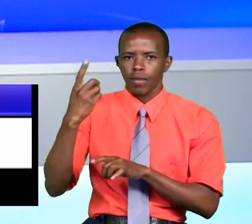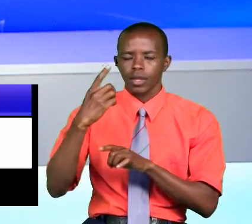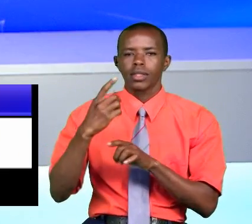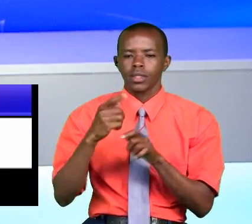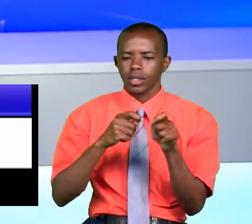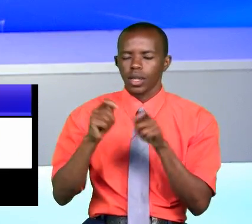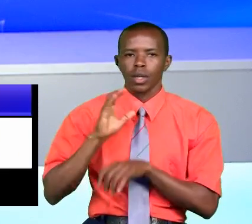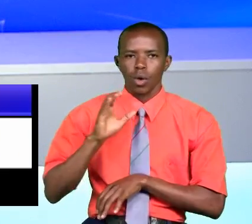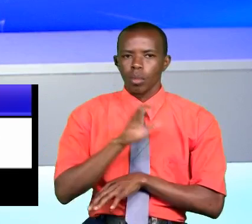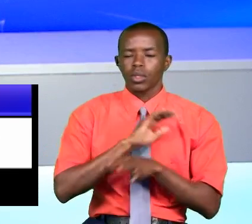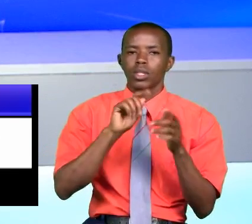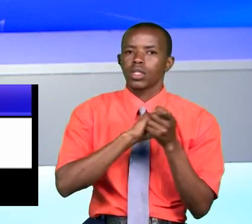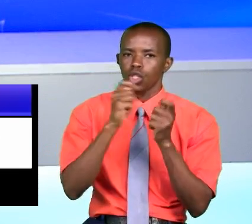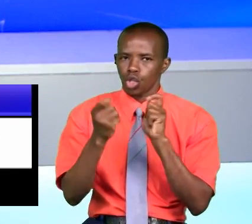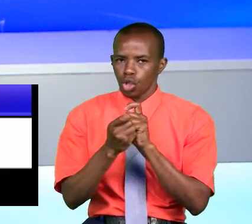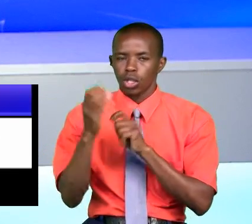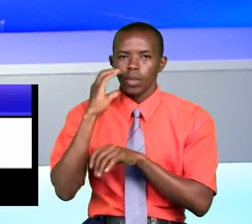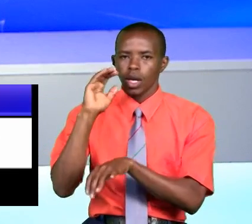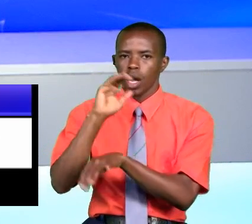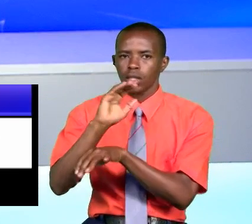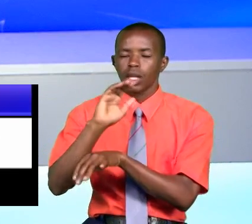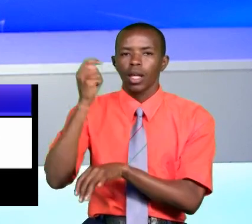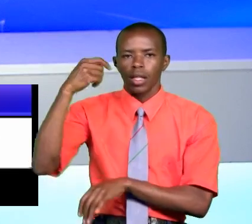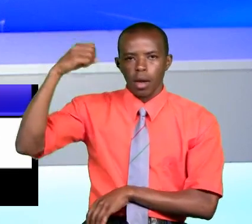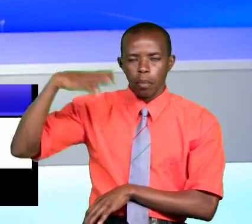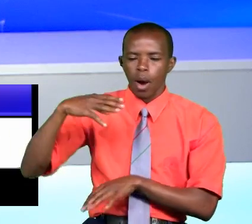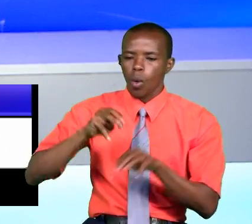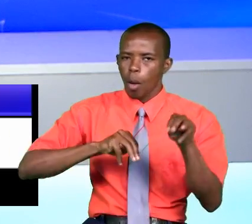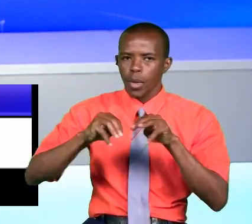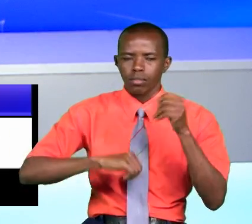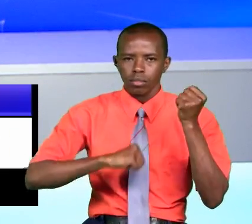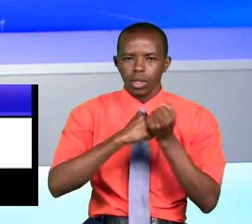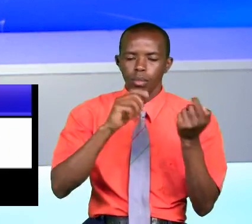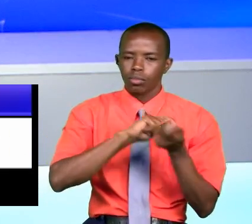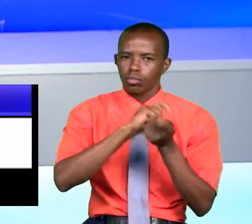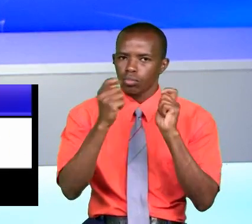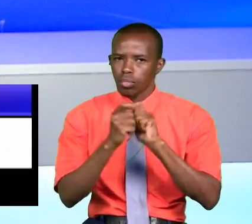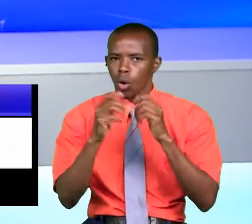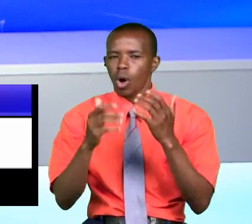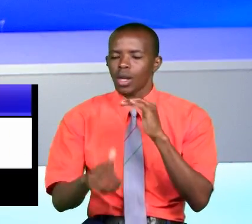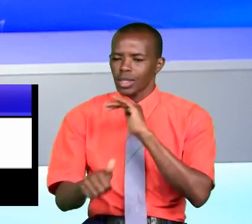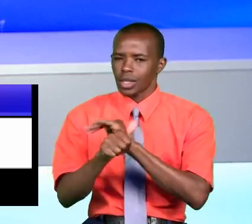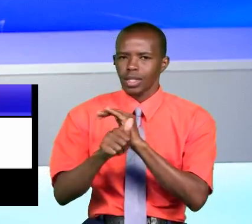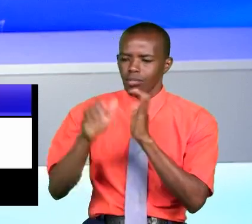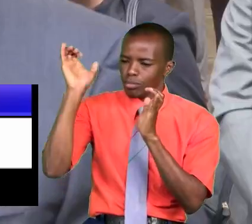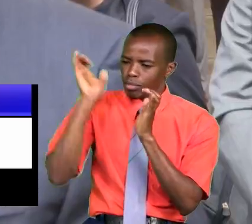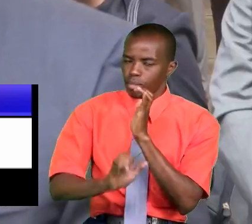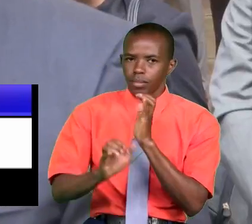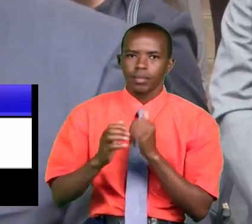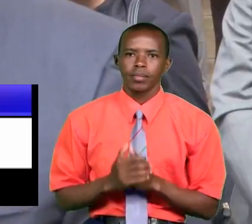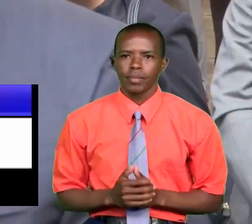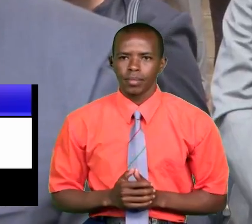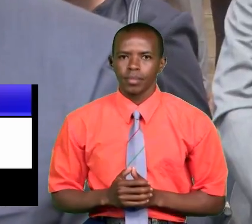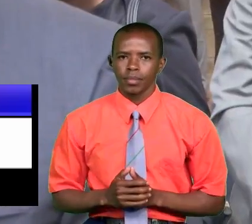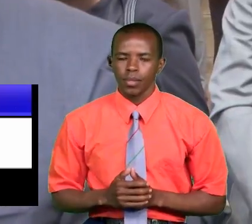steering committee on the reforms, Matiang'i has urged the Kenya Power managers to support the reforms or risk appropriate punishment.